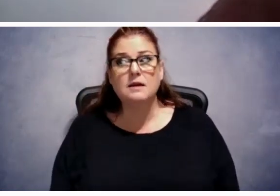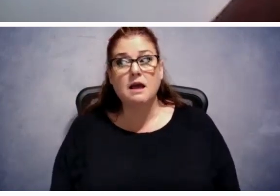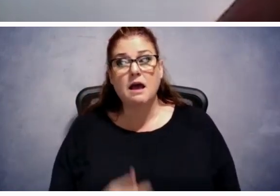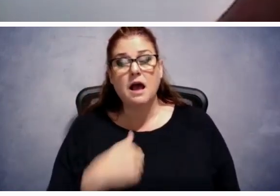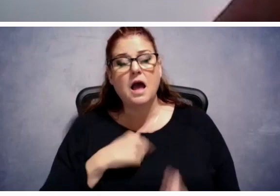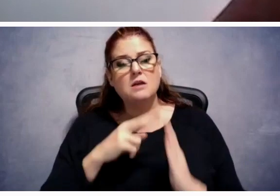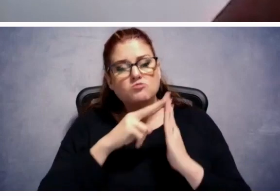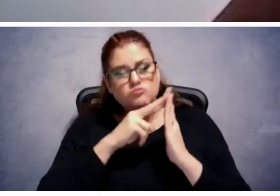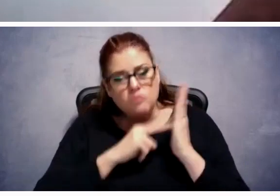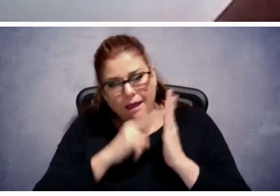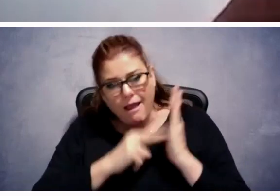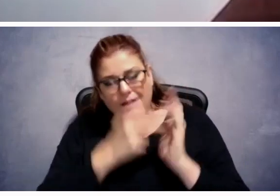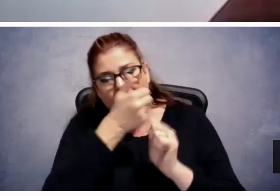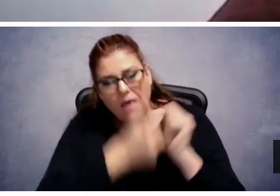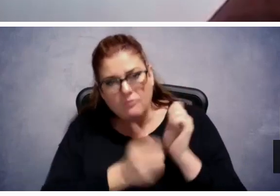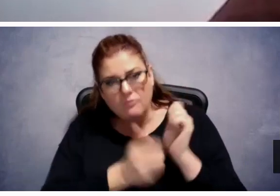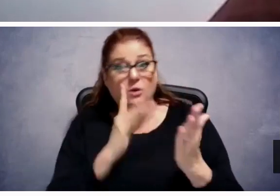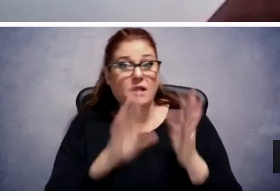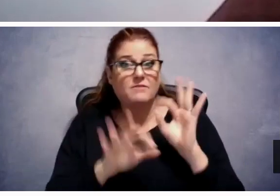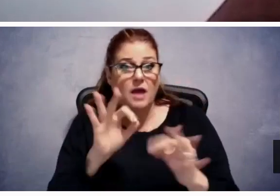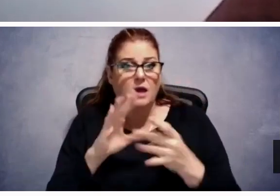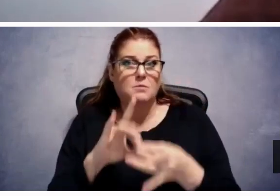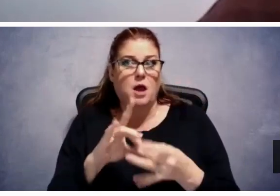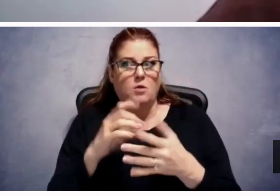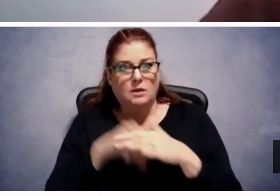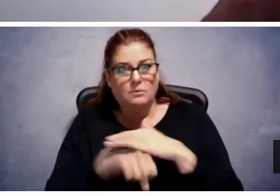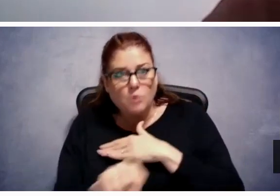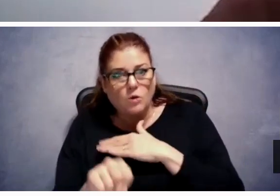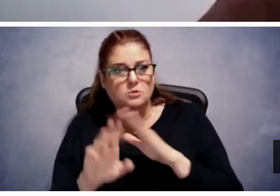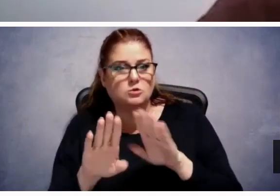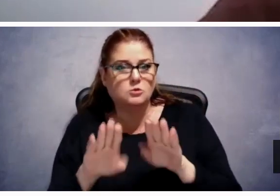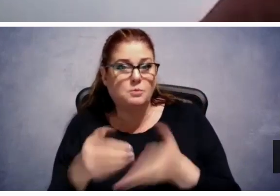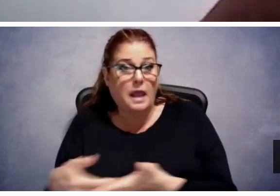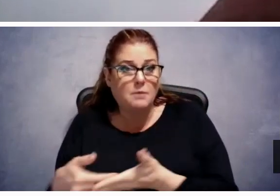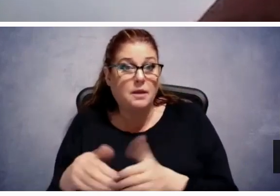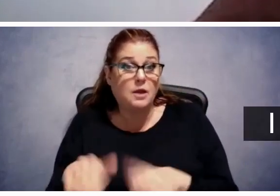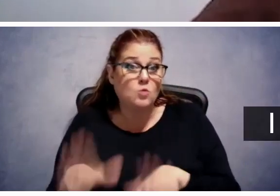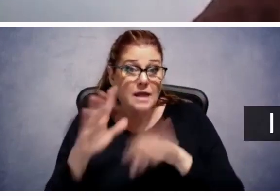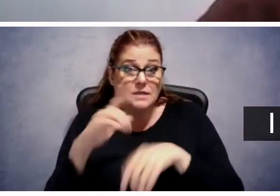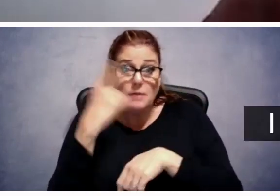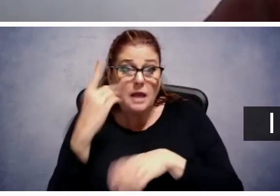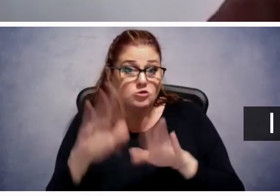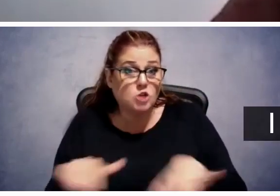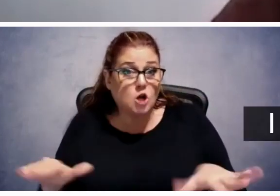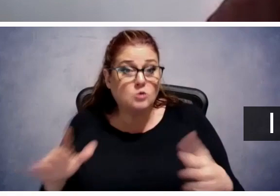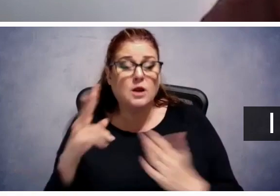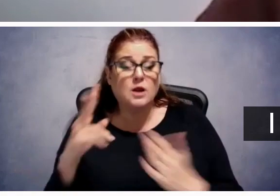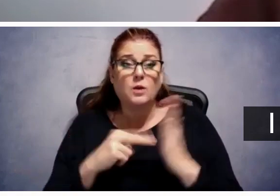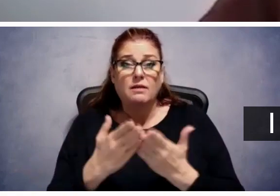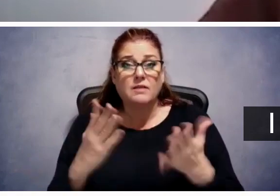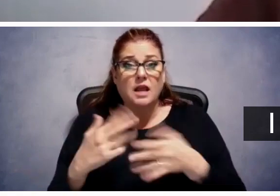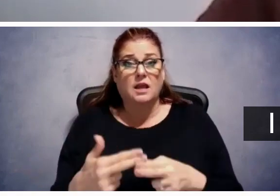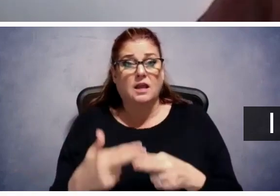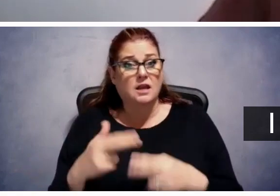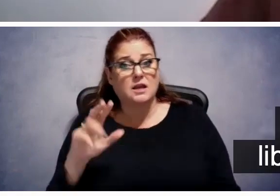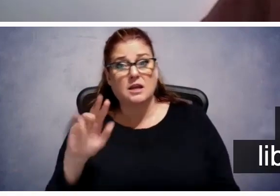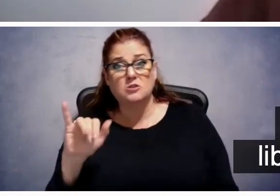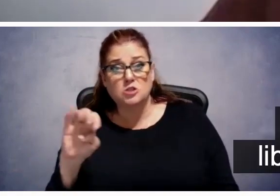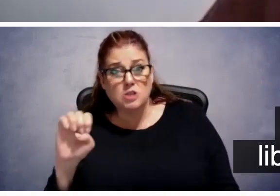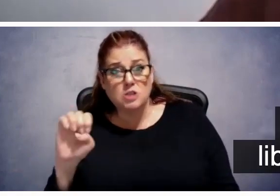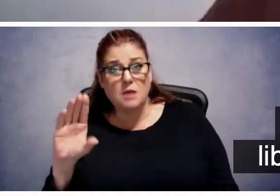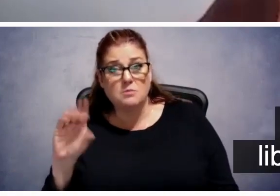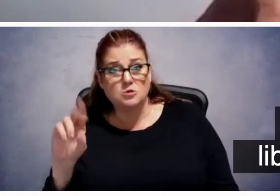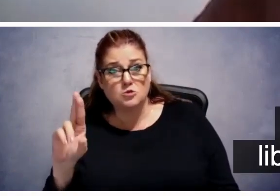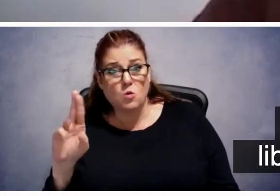read every book I could find about childbirth, about raising Black children. I was reading James Comer, and,